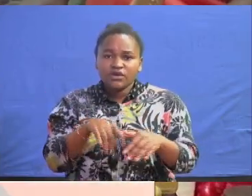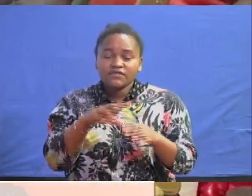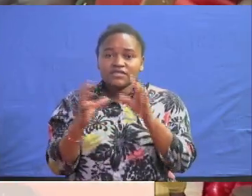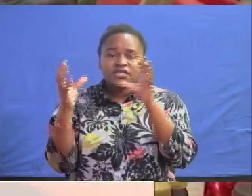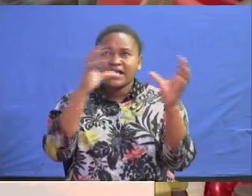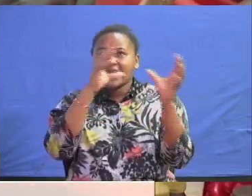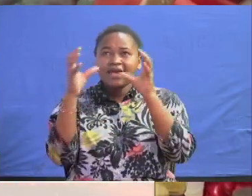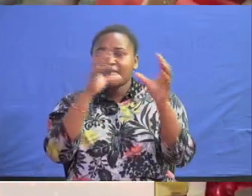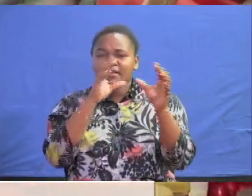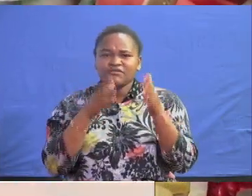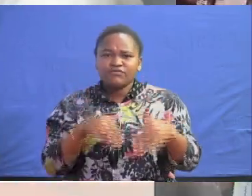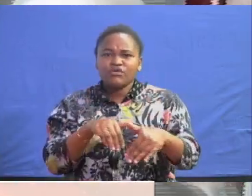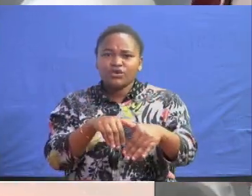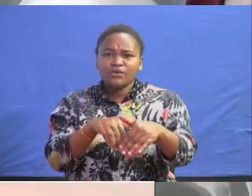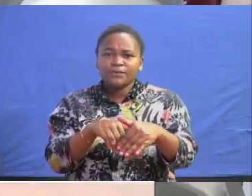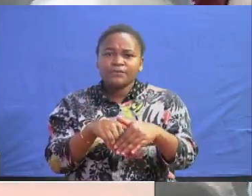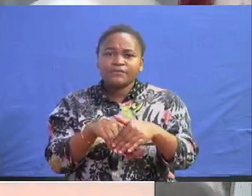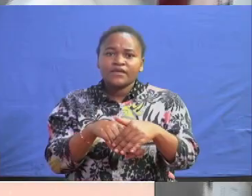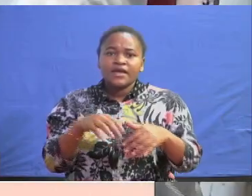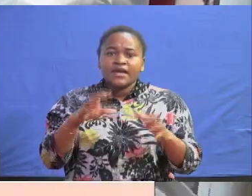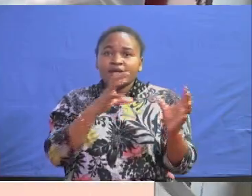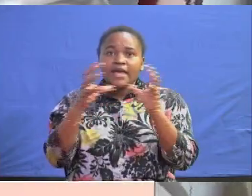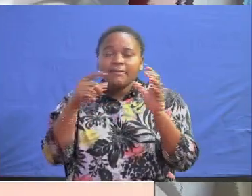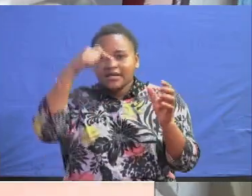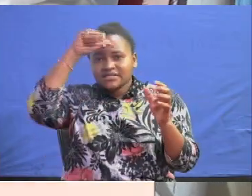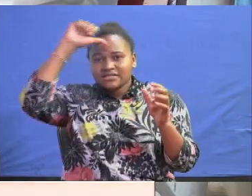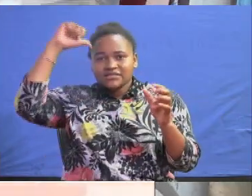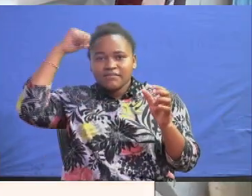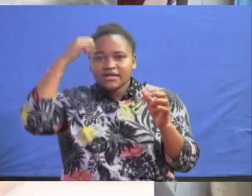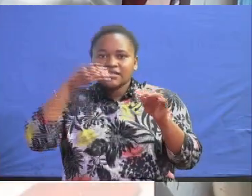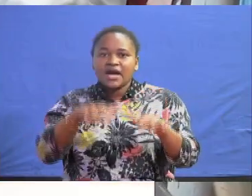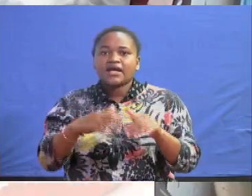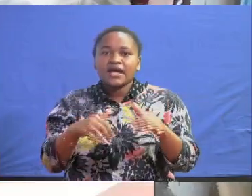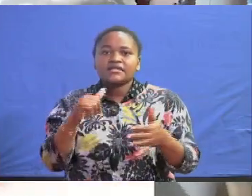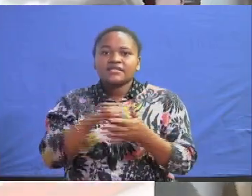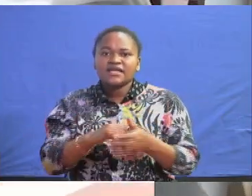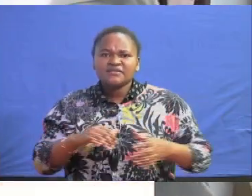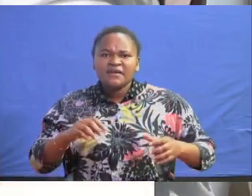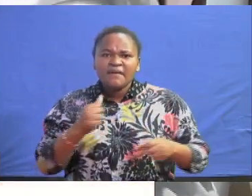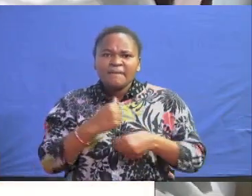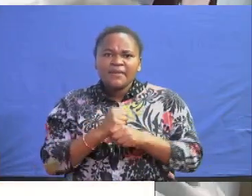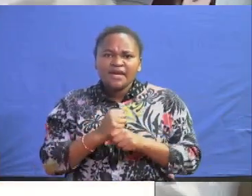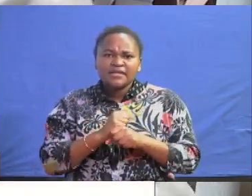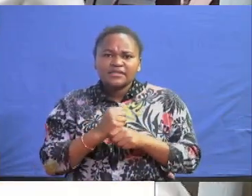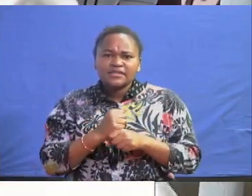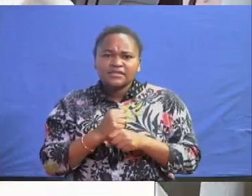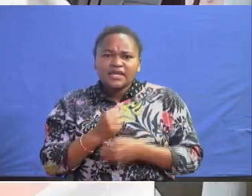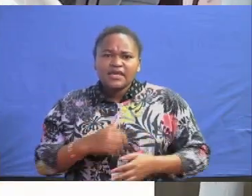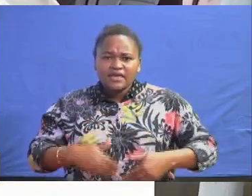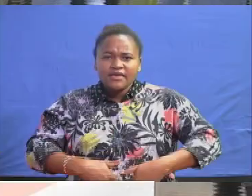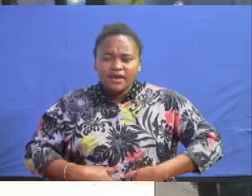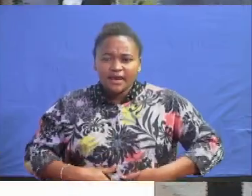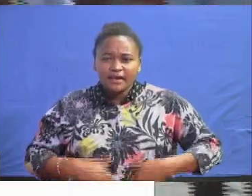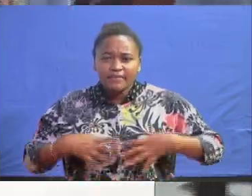anga, maarufu climate smart agriculture, na kuwezesha vijana kutumia mifumo ya kidijitali ili kuuza